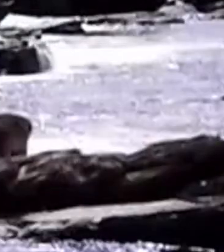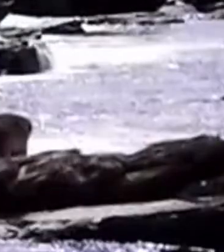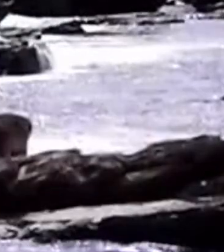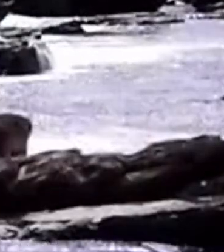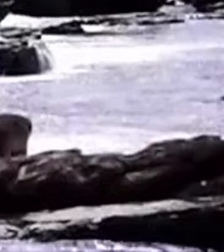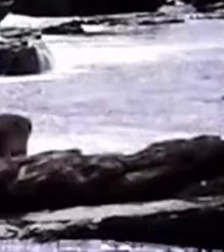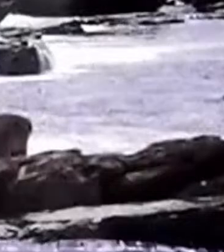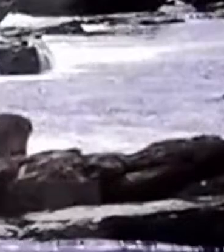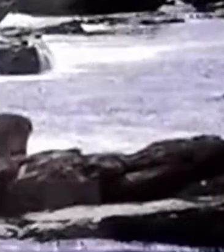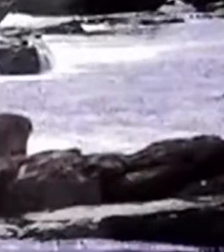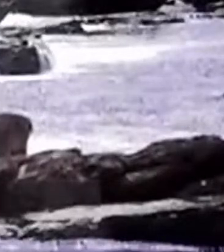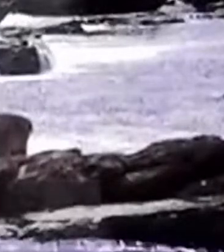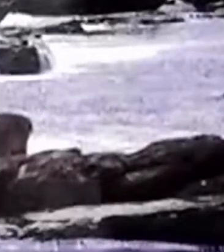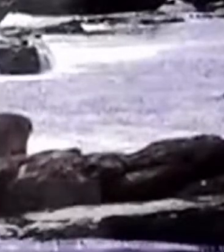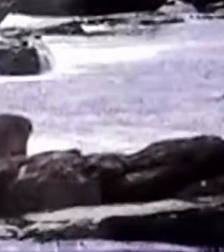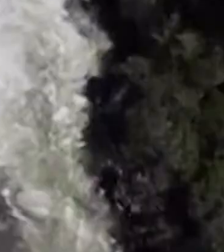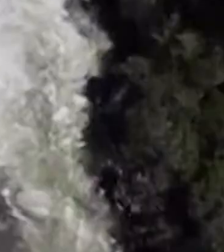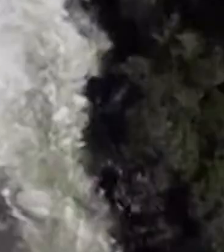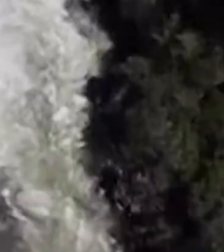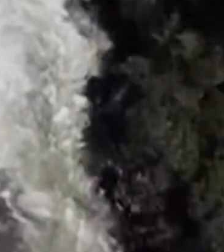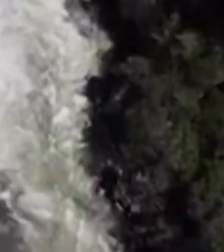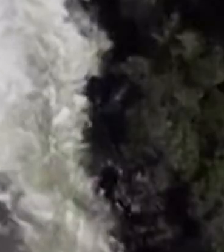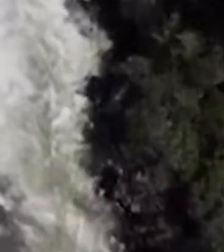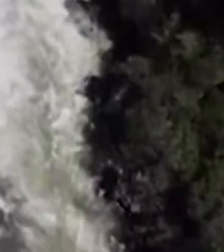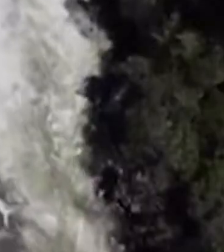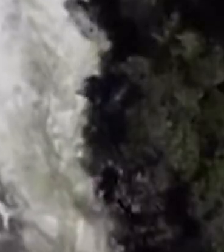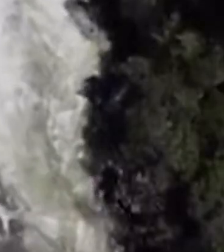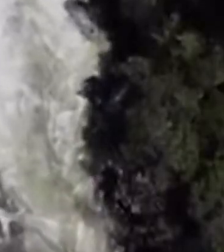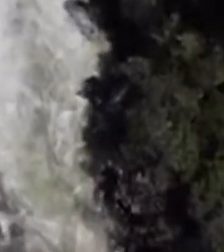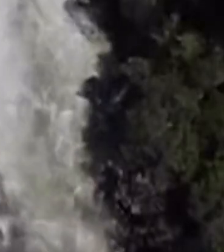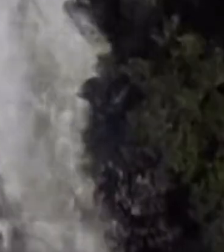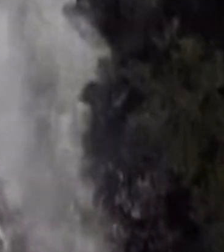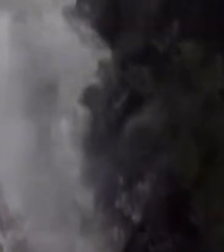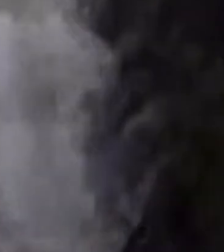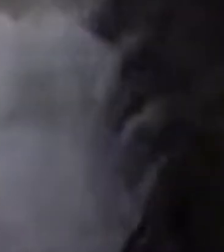Zambia, free men we